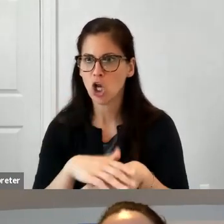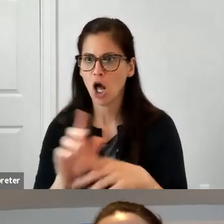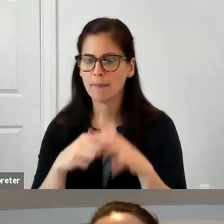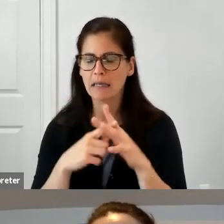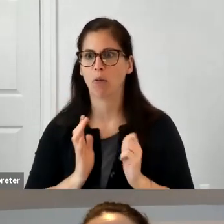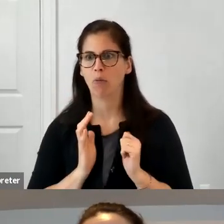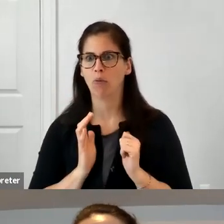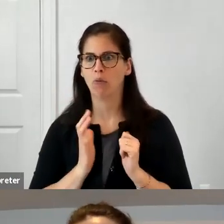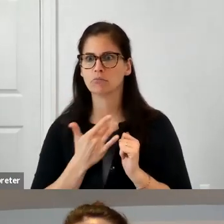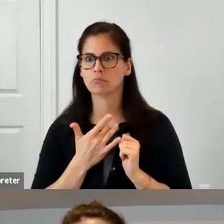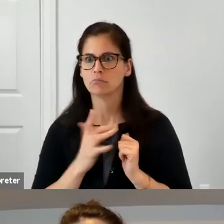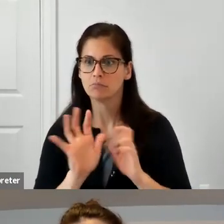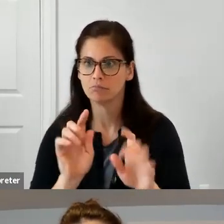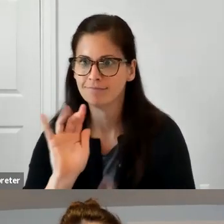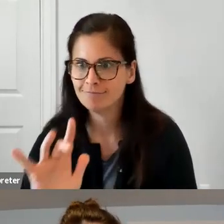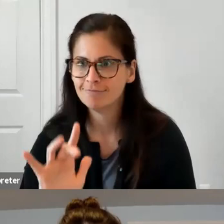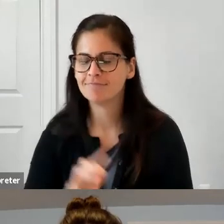beginning. But